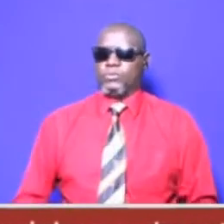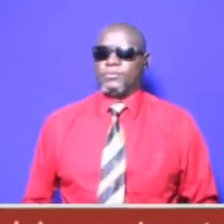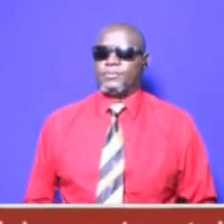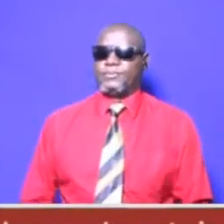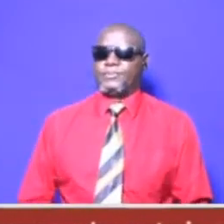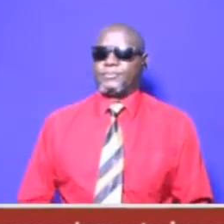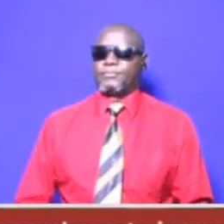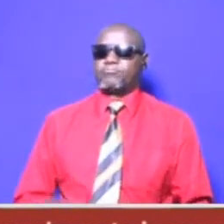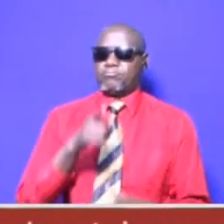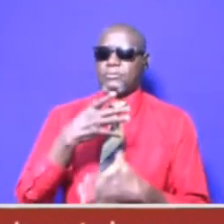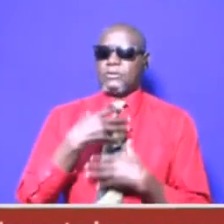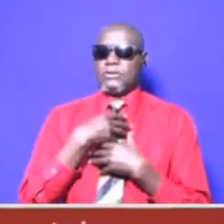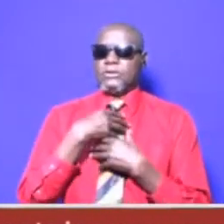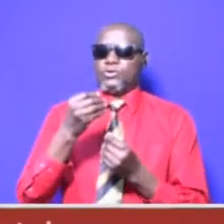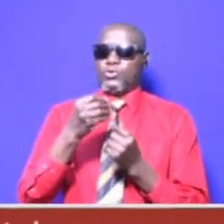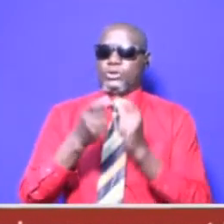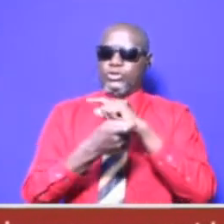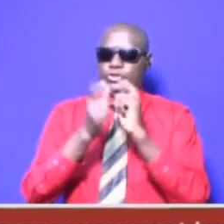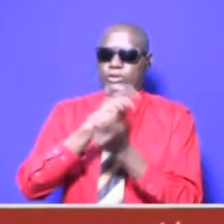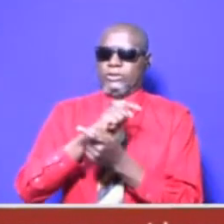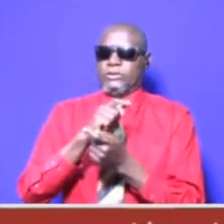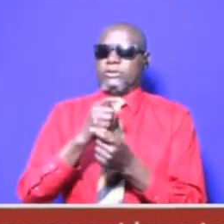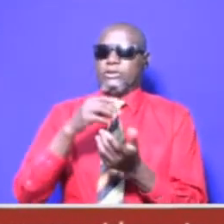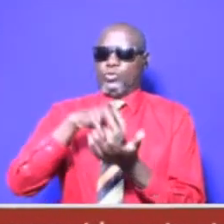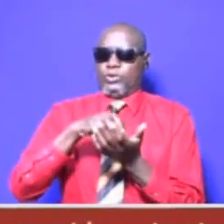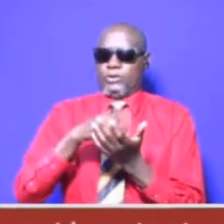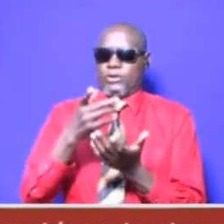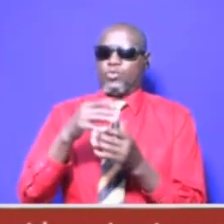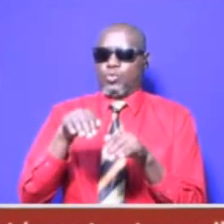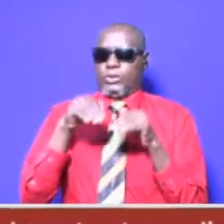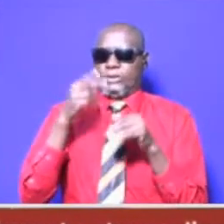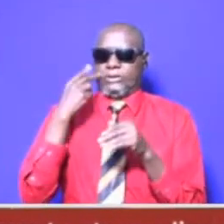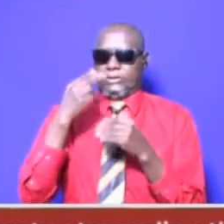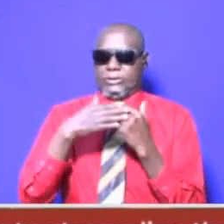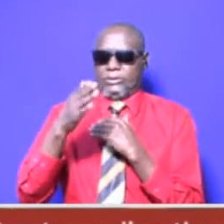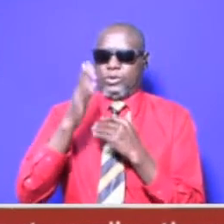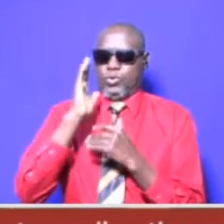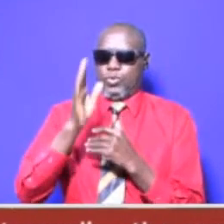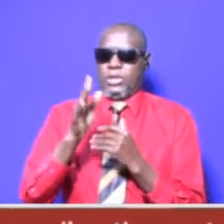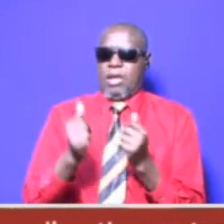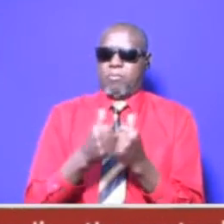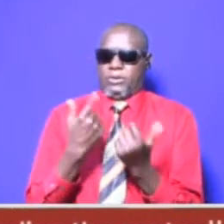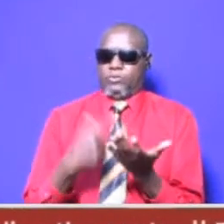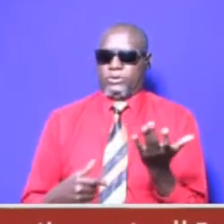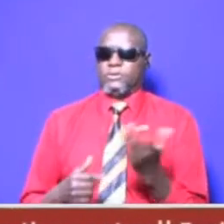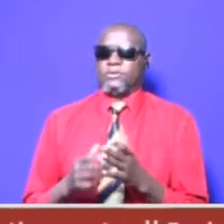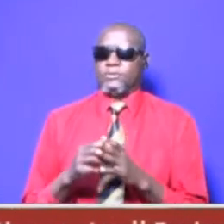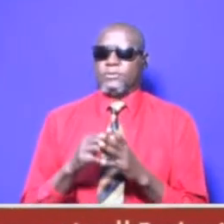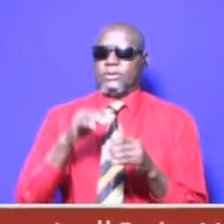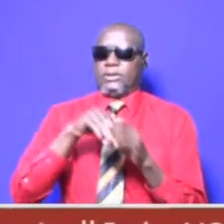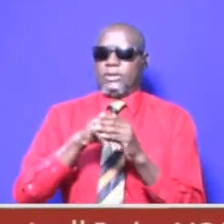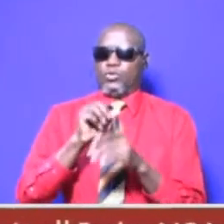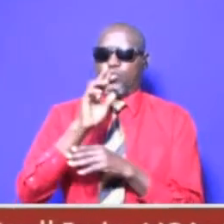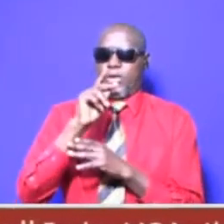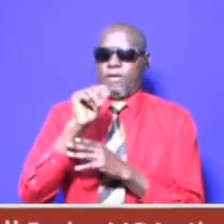Well, quite an interesting twist of events right there. We are waiting to see what will transpire in the ruling party, UDA.